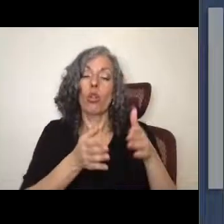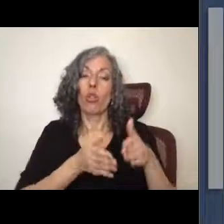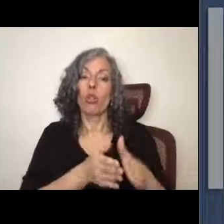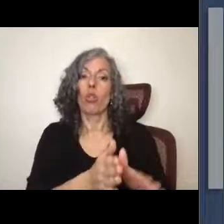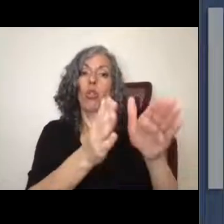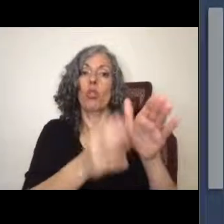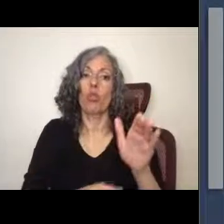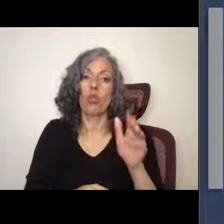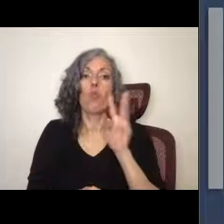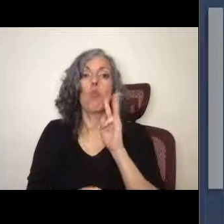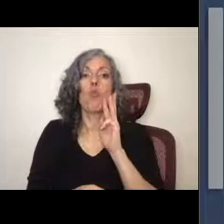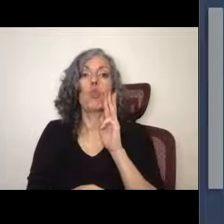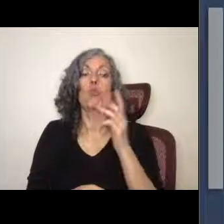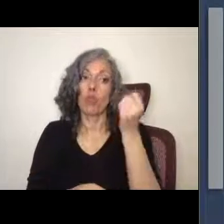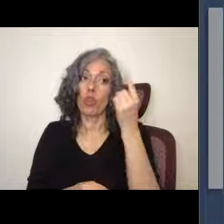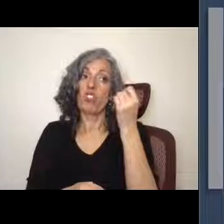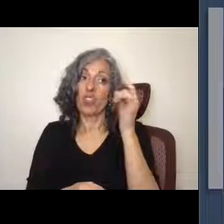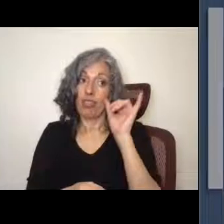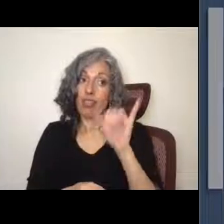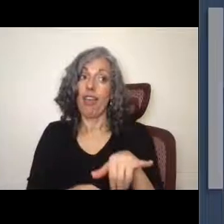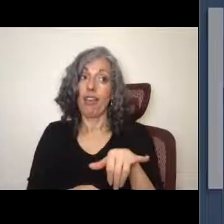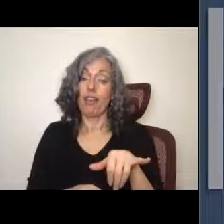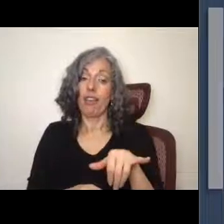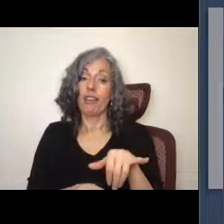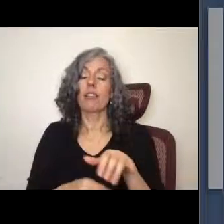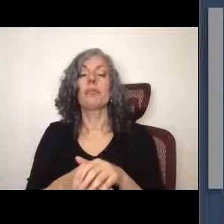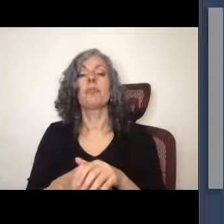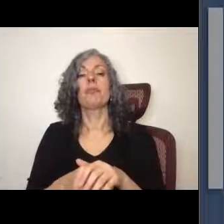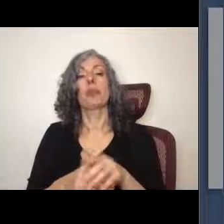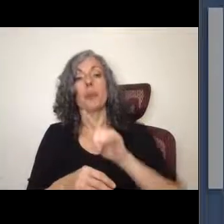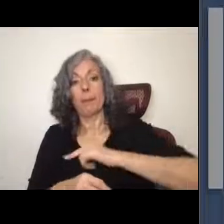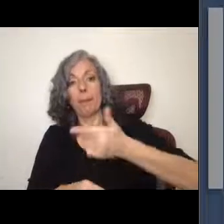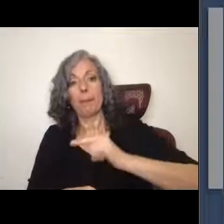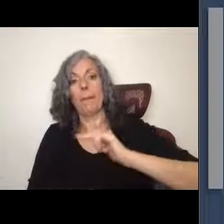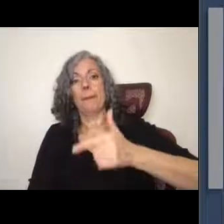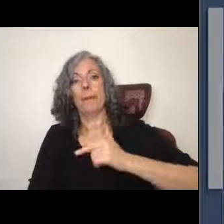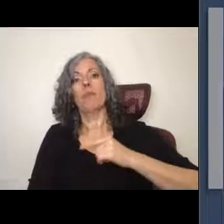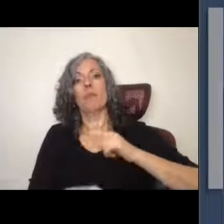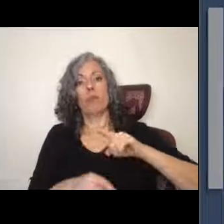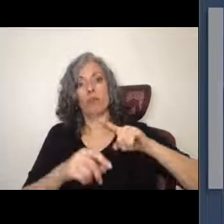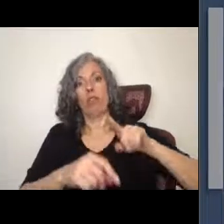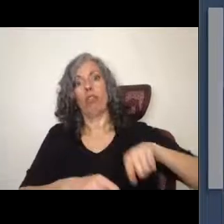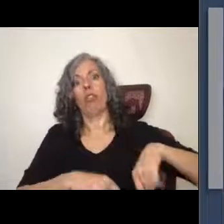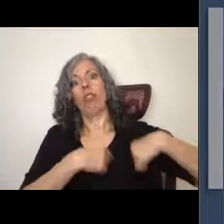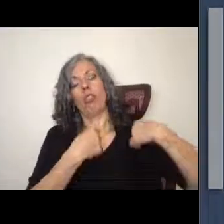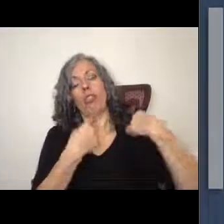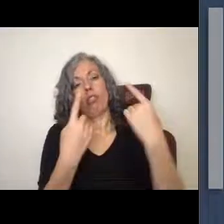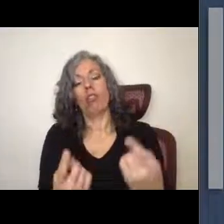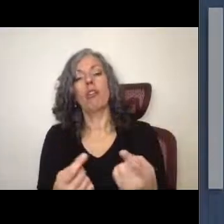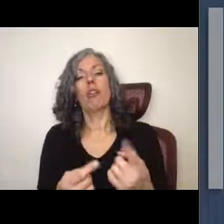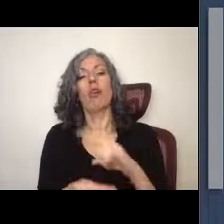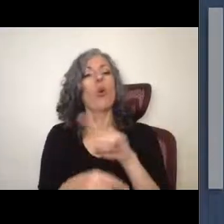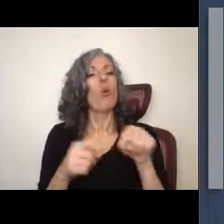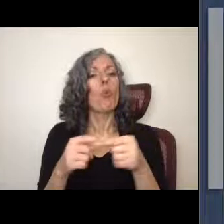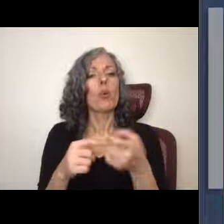very cognizant of that. But the going back and forth went on for a while, and we contemplated when do